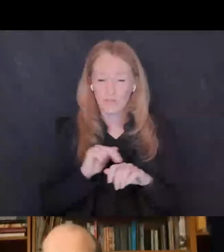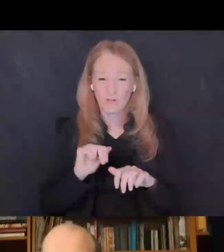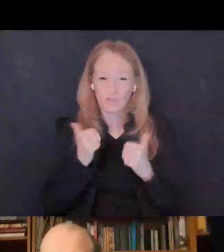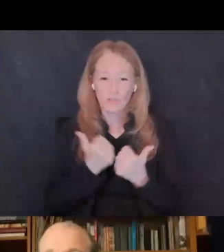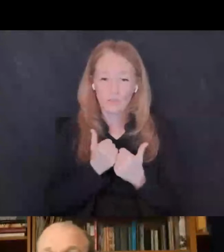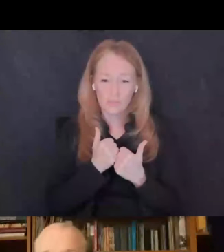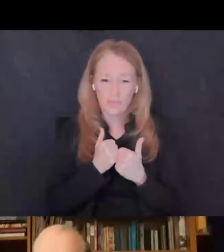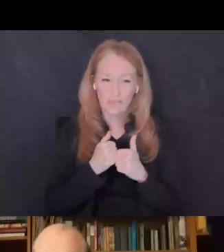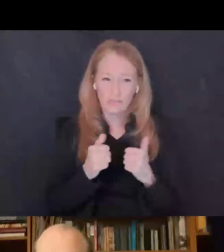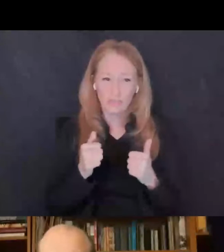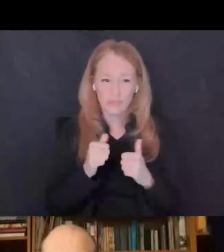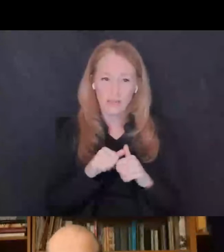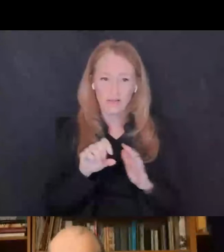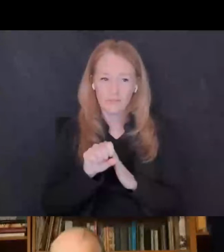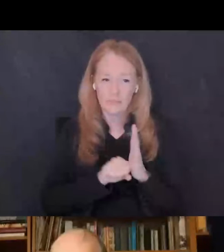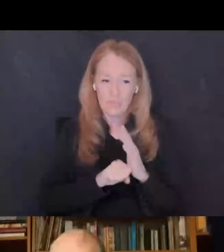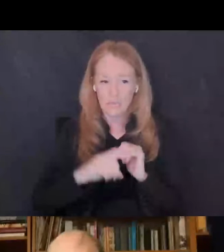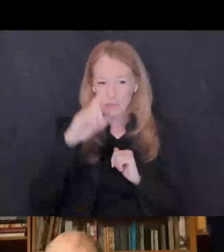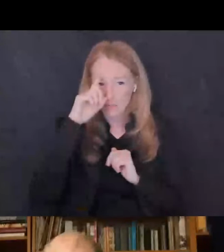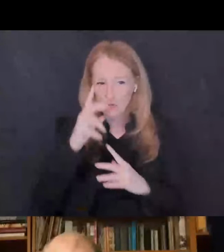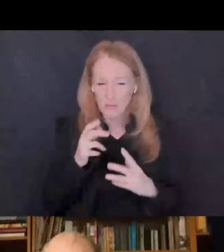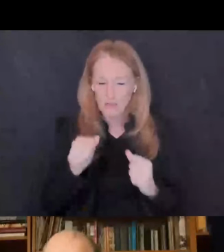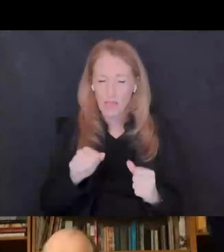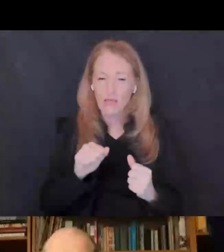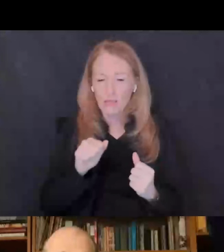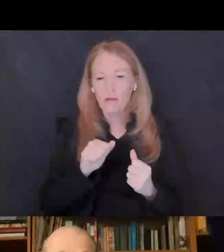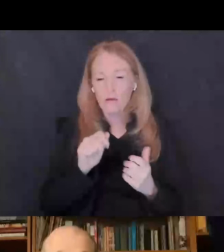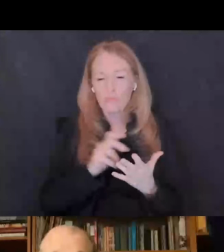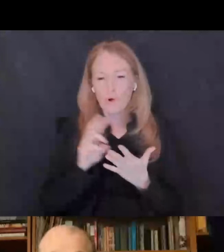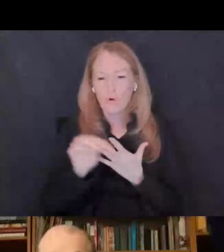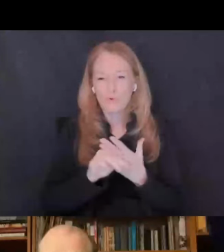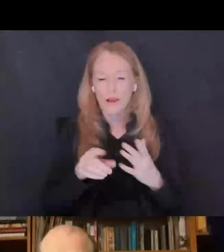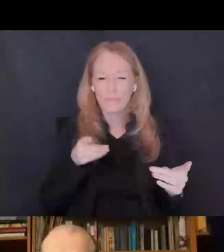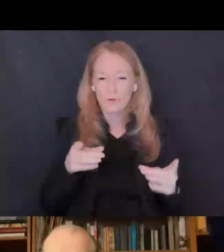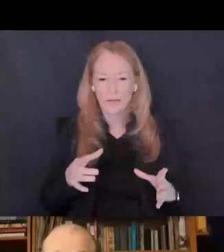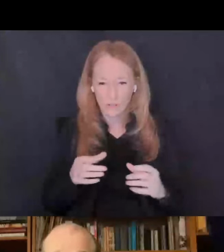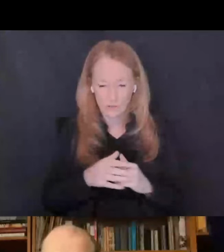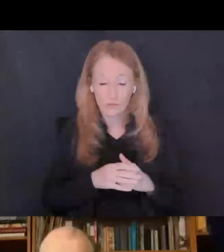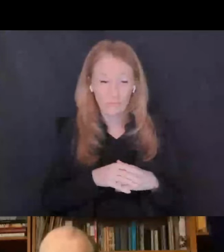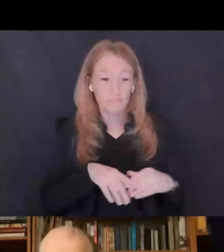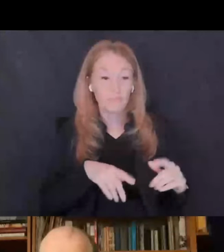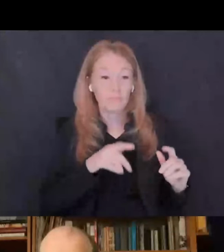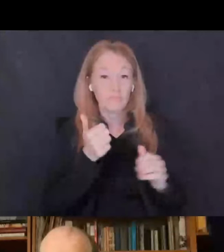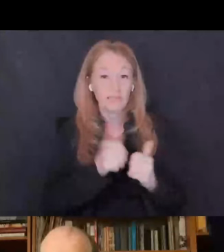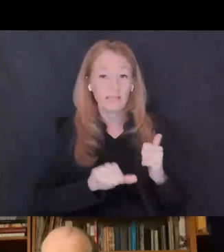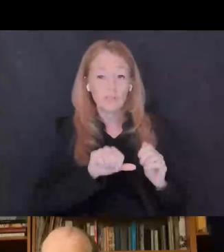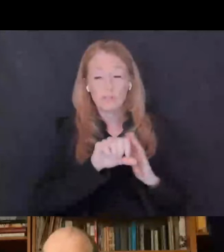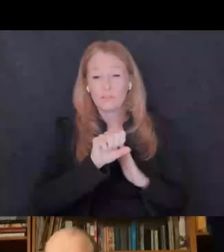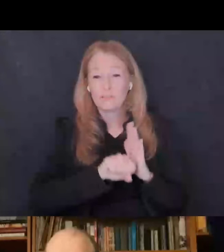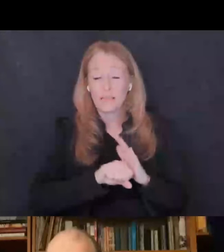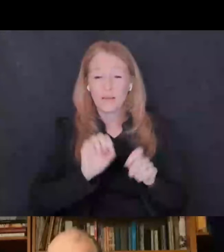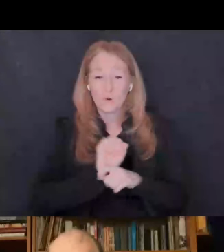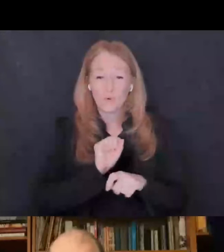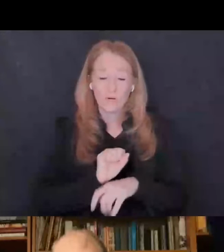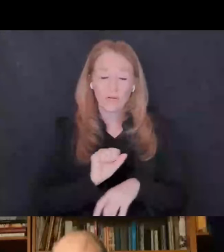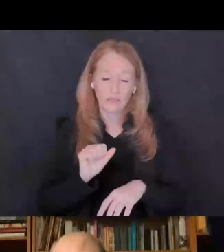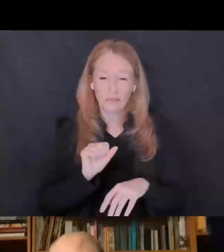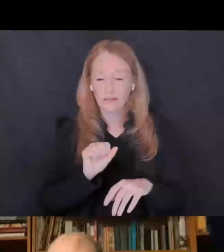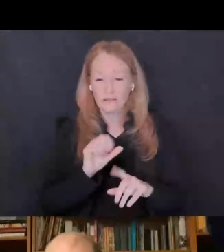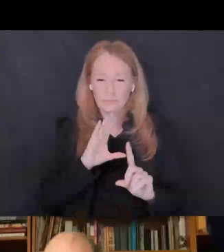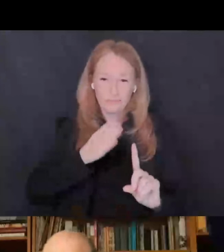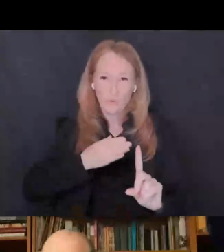Program Directors, our work with the states are continuing to focus on workforce, which is probably not a surprise to